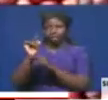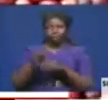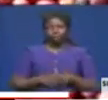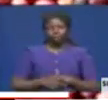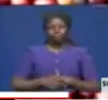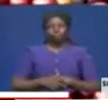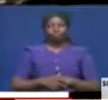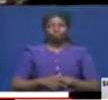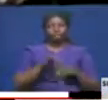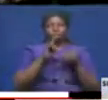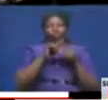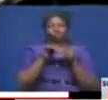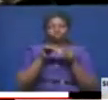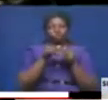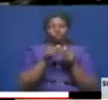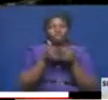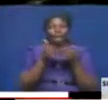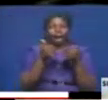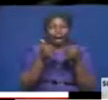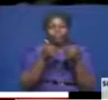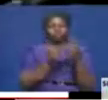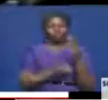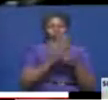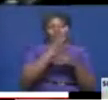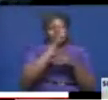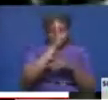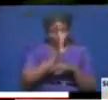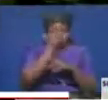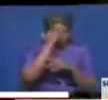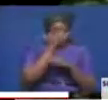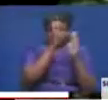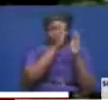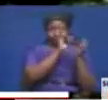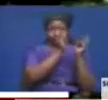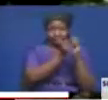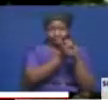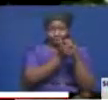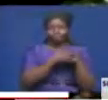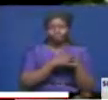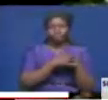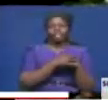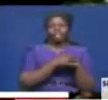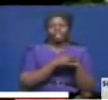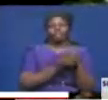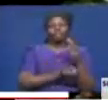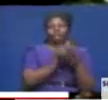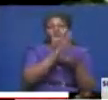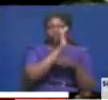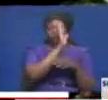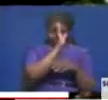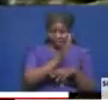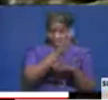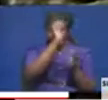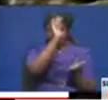in Brazil. Estimates show that coffee production in Brazil could reduce by nearly a third in the next 12 months due to